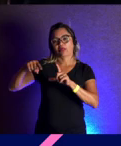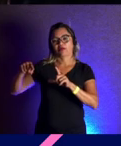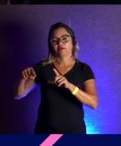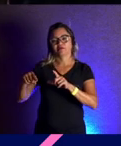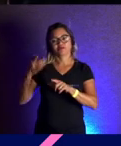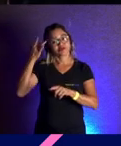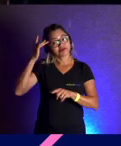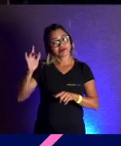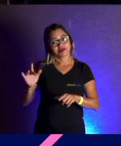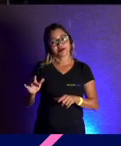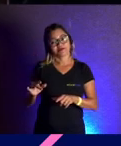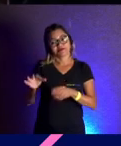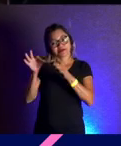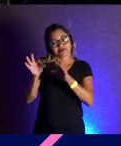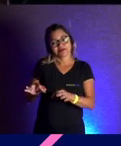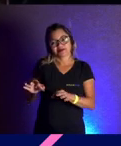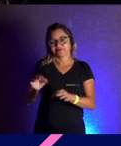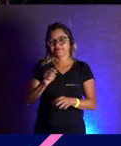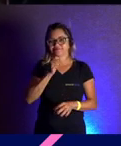not.